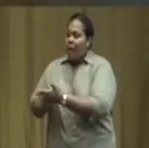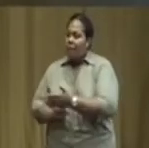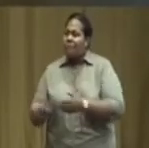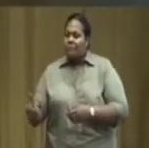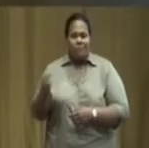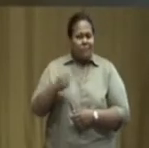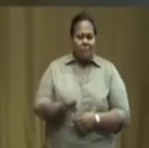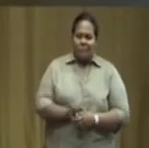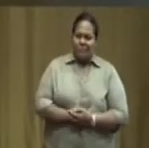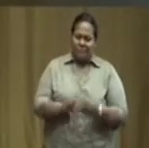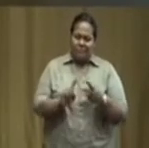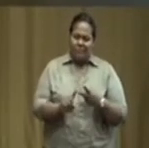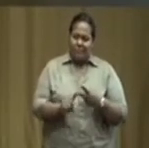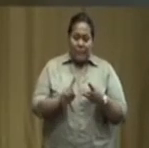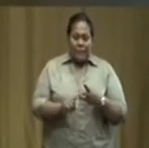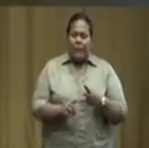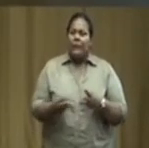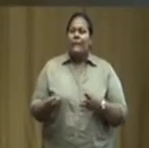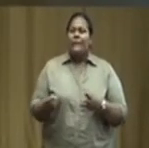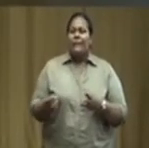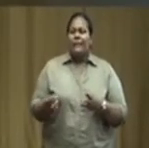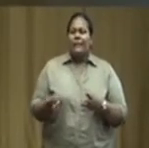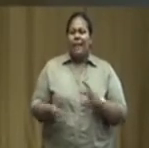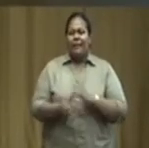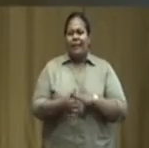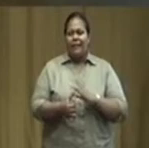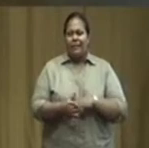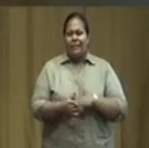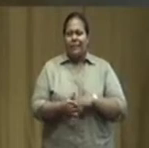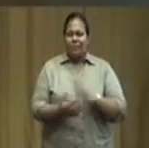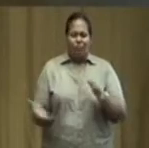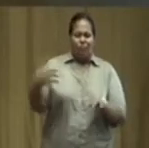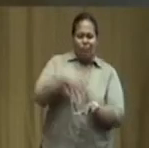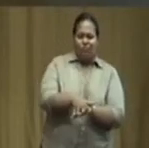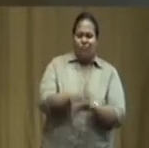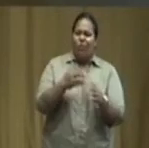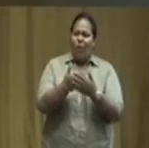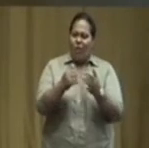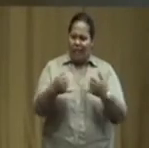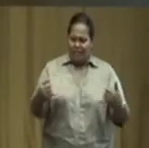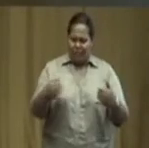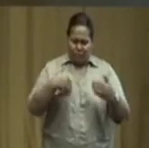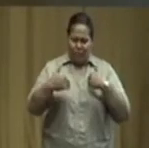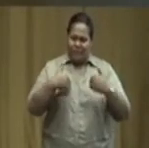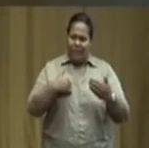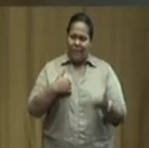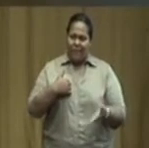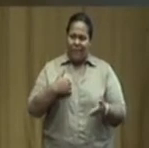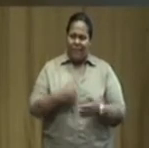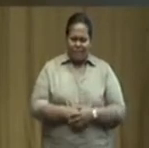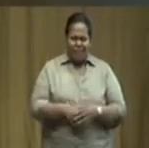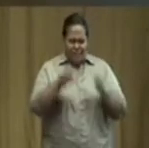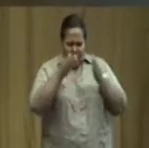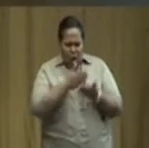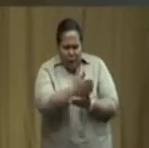easily incorporated into online delivery. And as all of us know, that's the direction the university is going. The easier